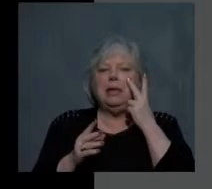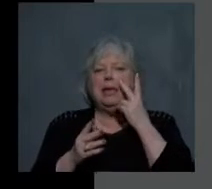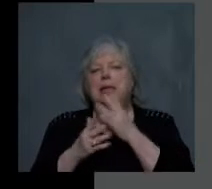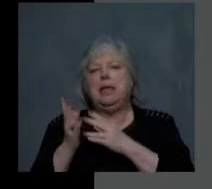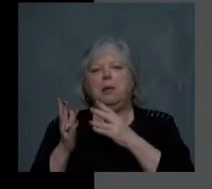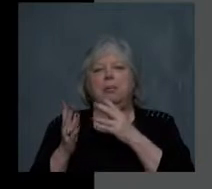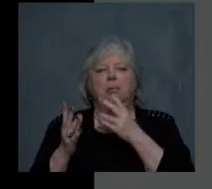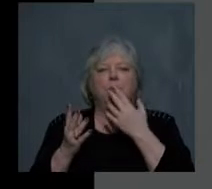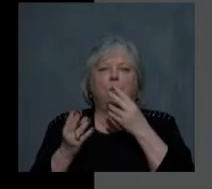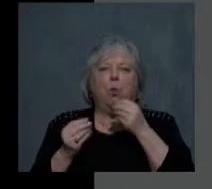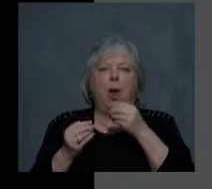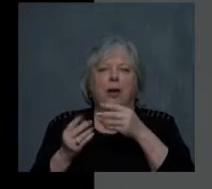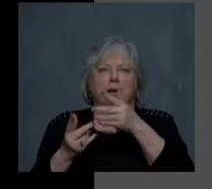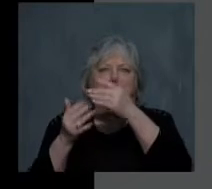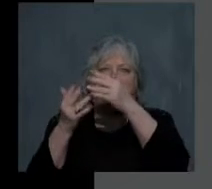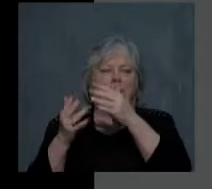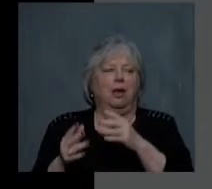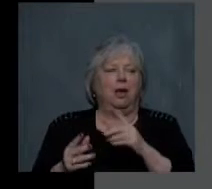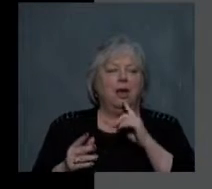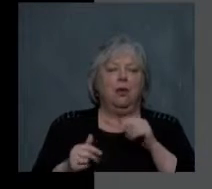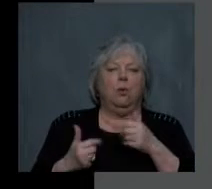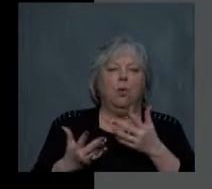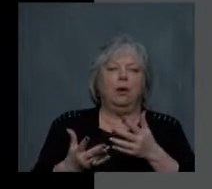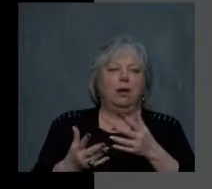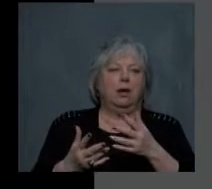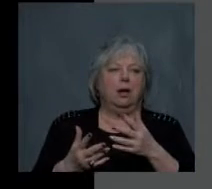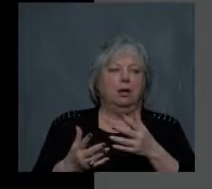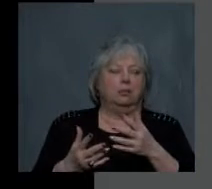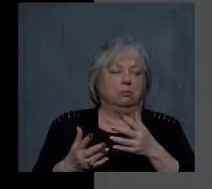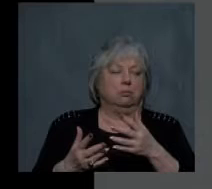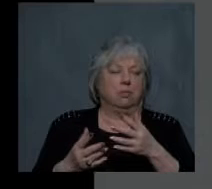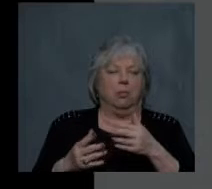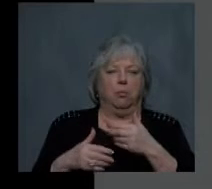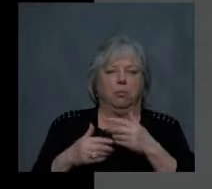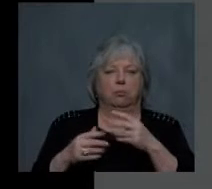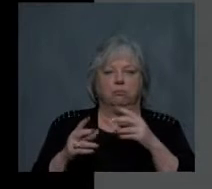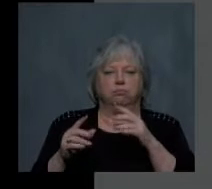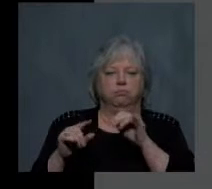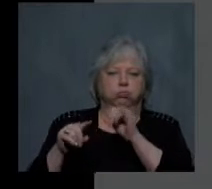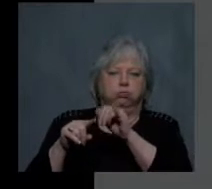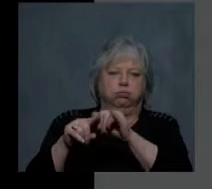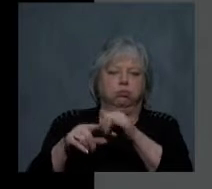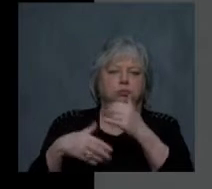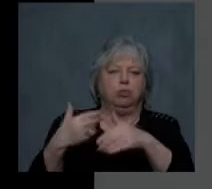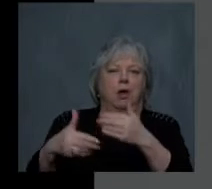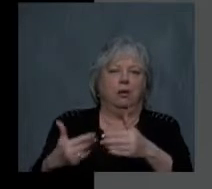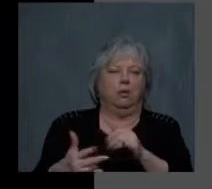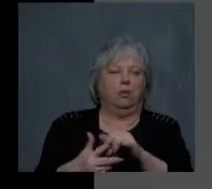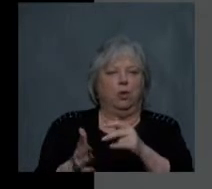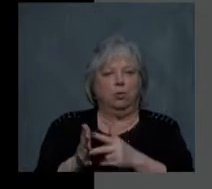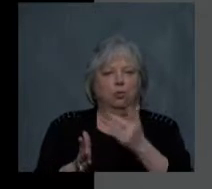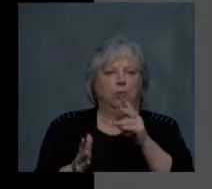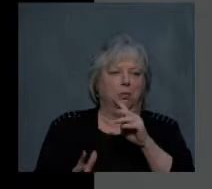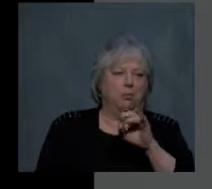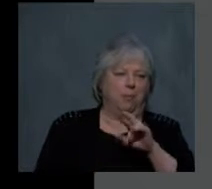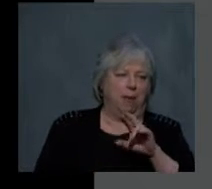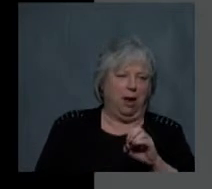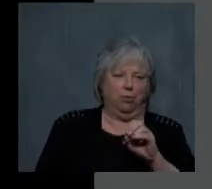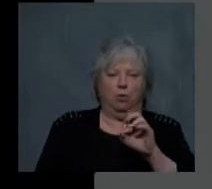a proprietary accelerated reverse osmosis process with triple